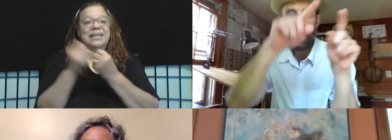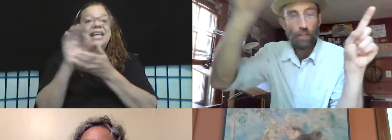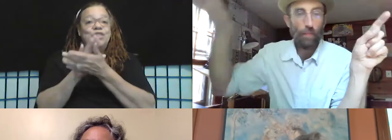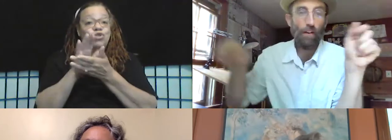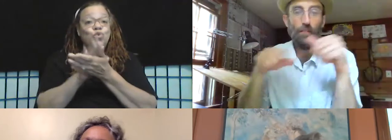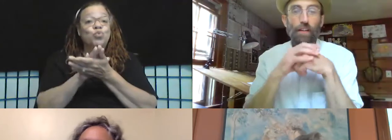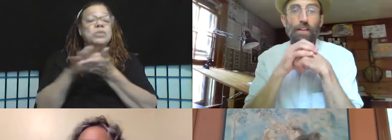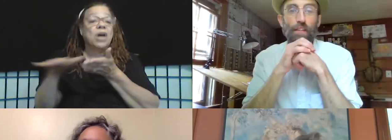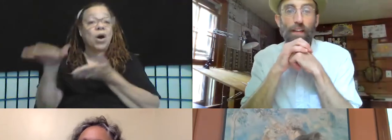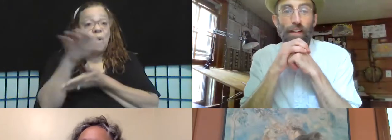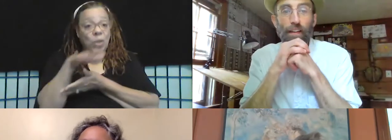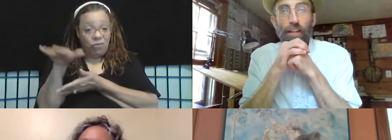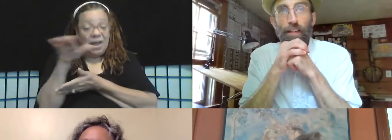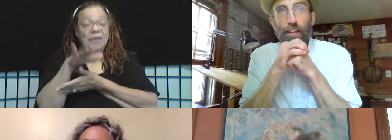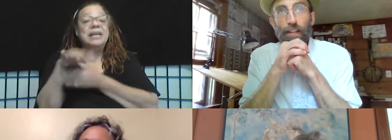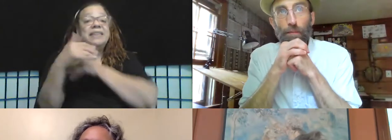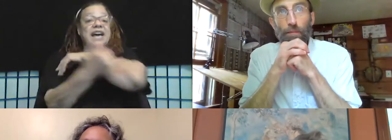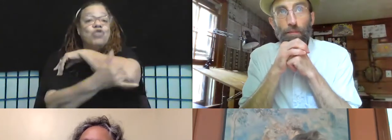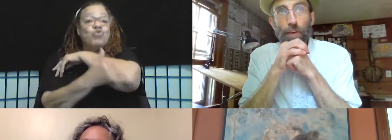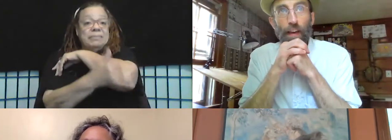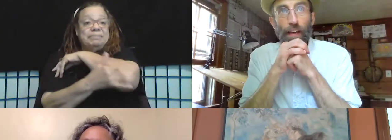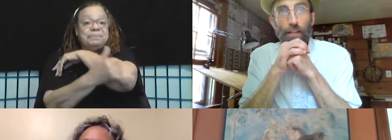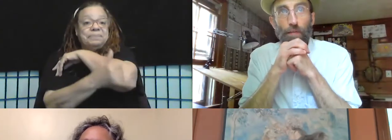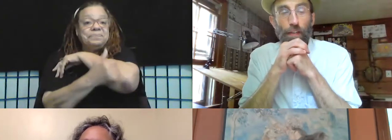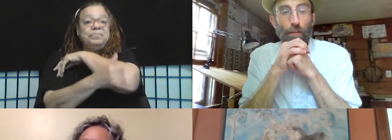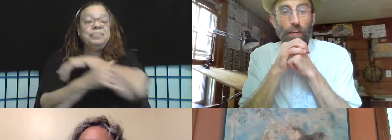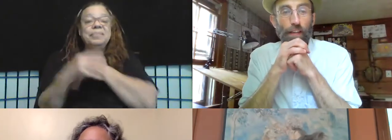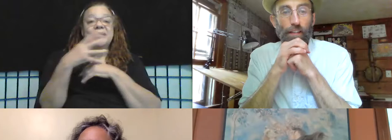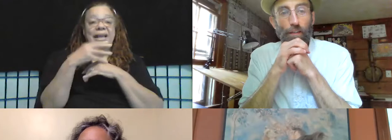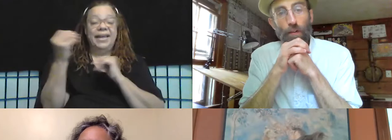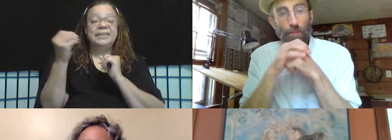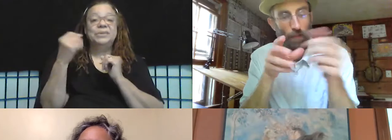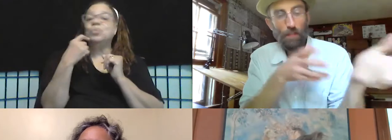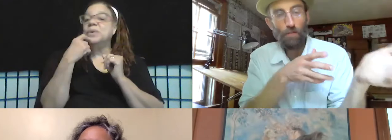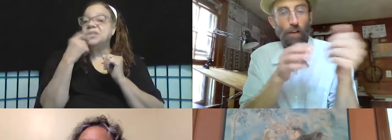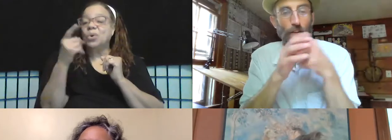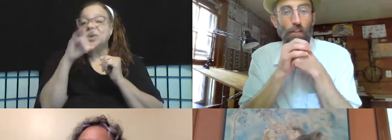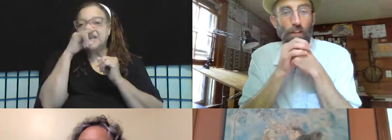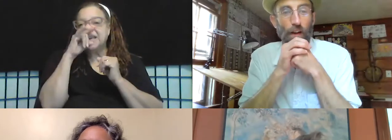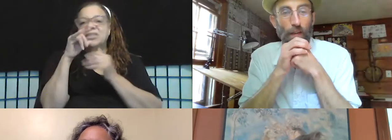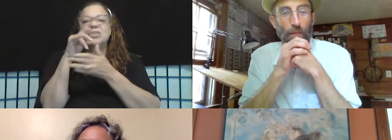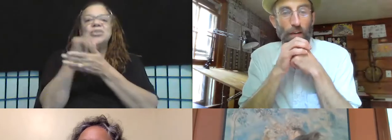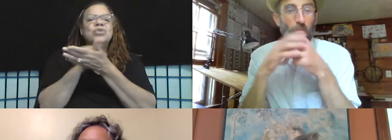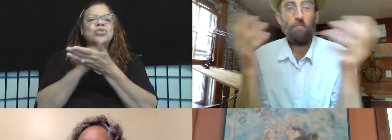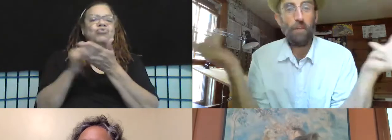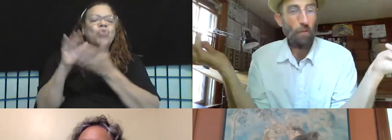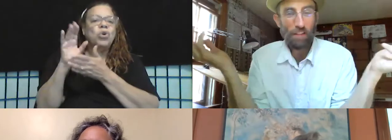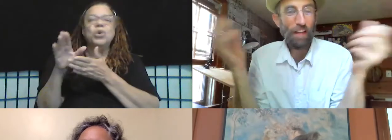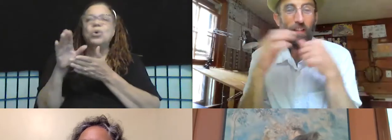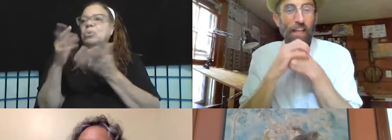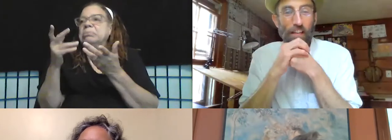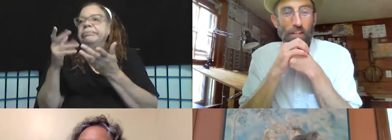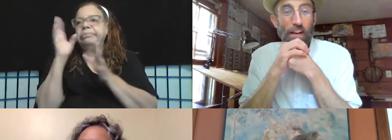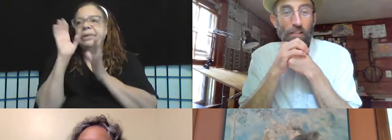around in the township there out in the countryside. And we told the kids, you know, well, once you draw your comic about, you know,